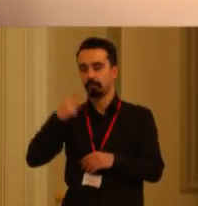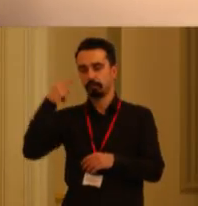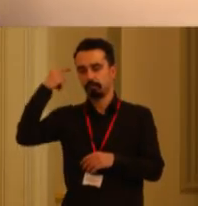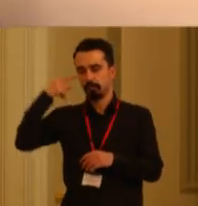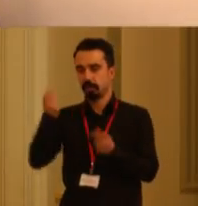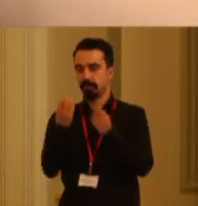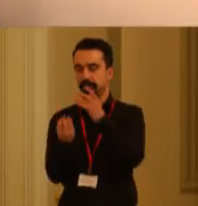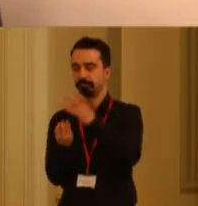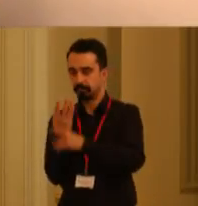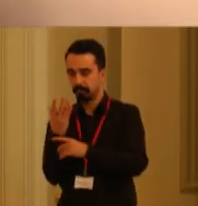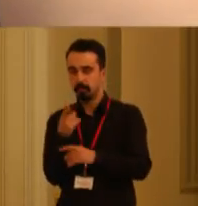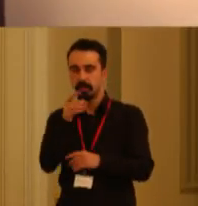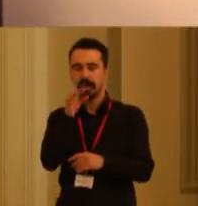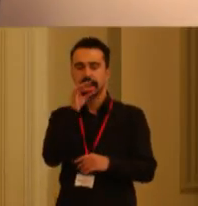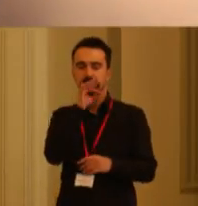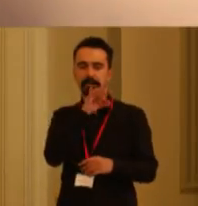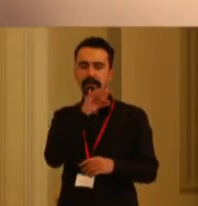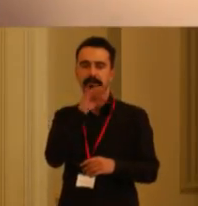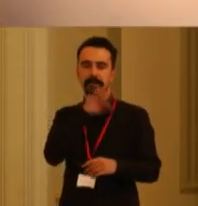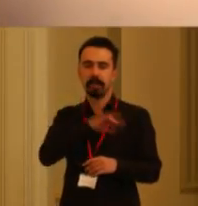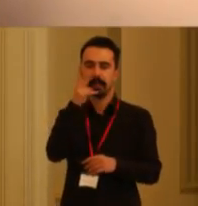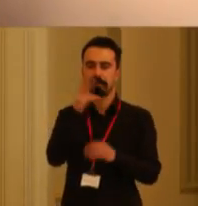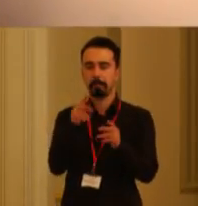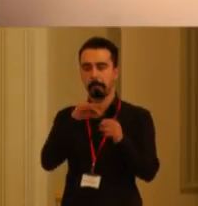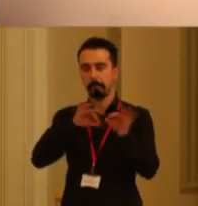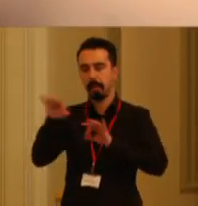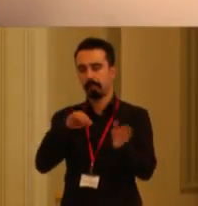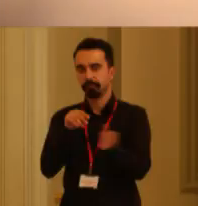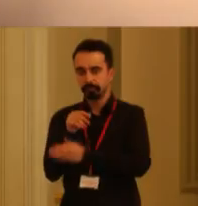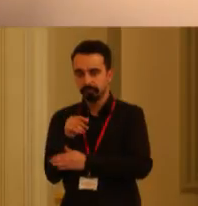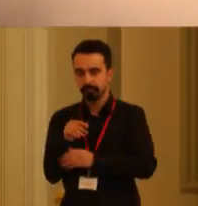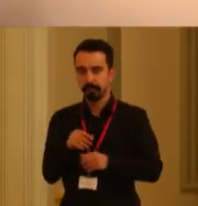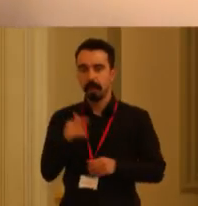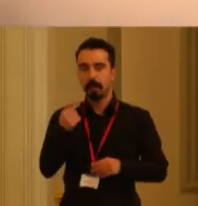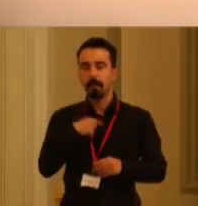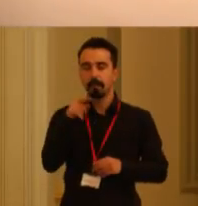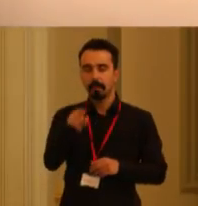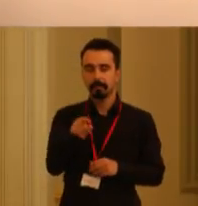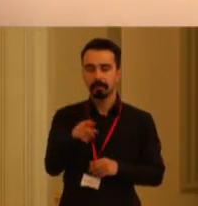they can deliver social and economic benefit by setting up a small enterprise. And for